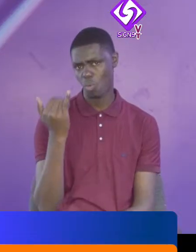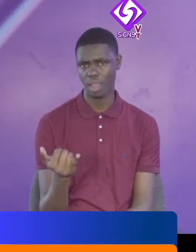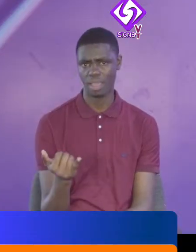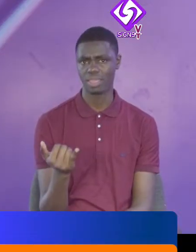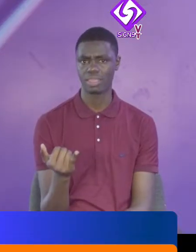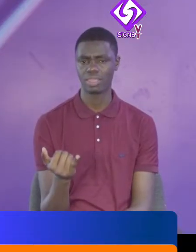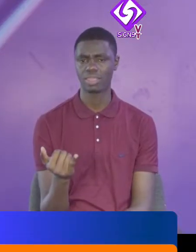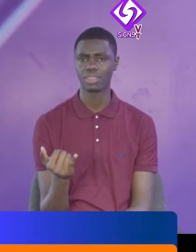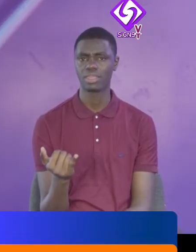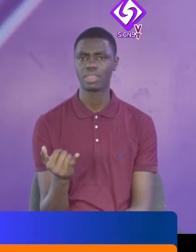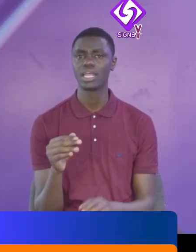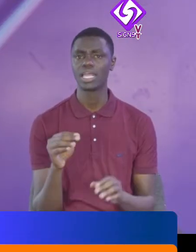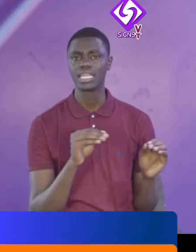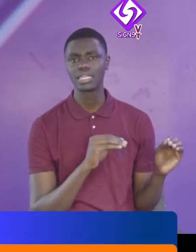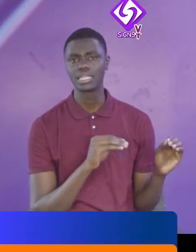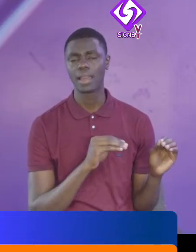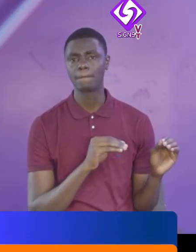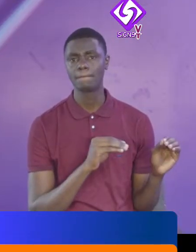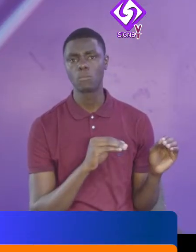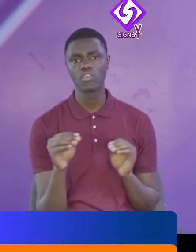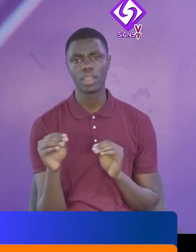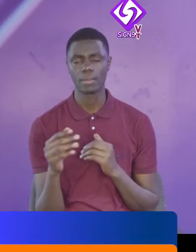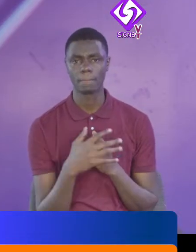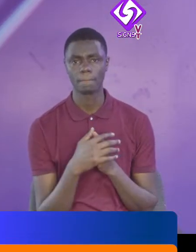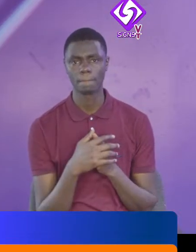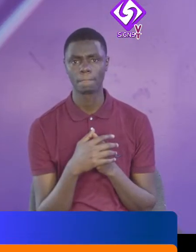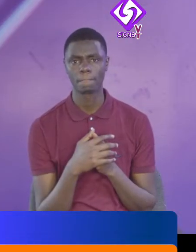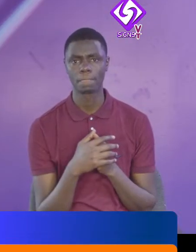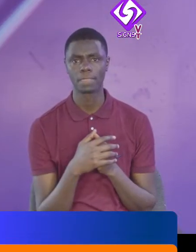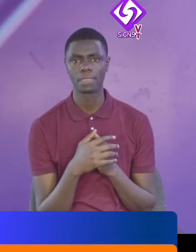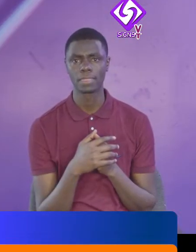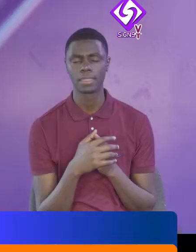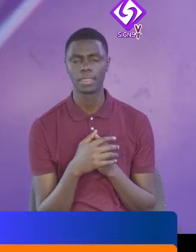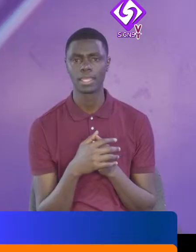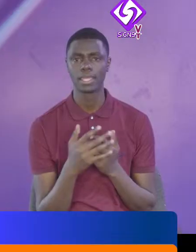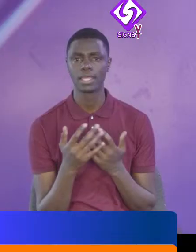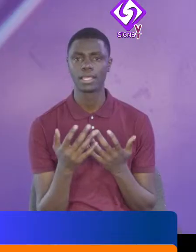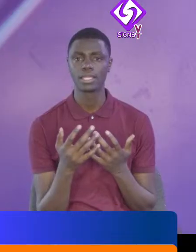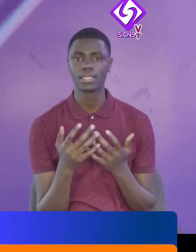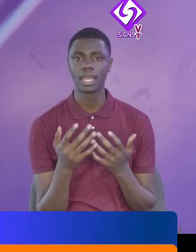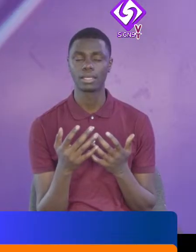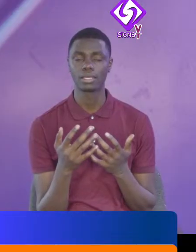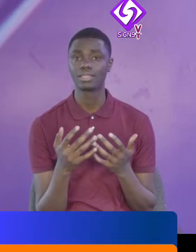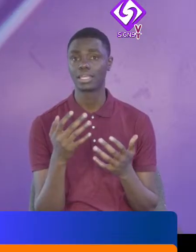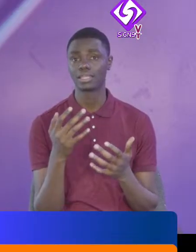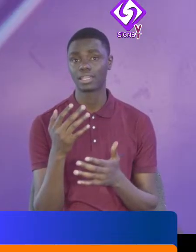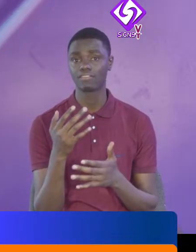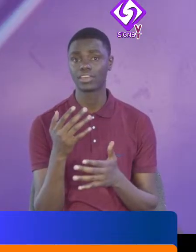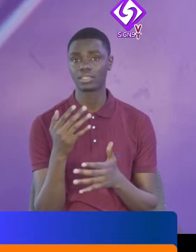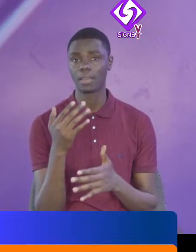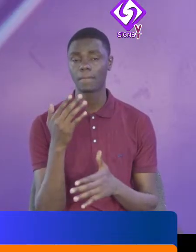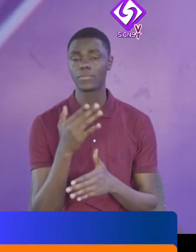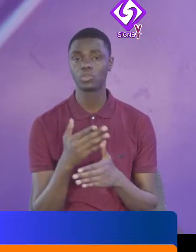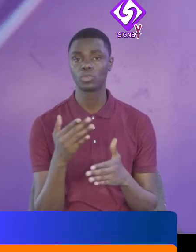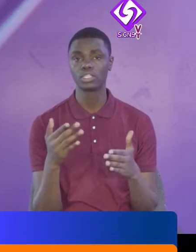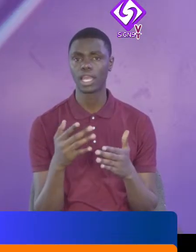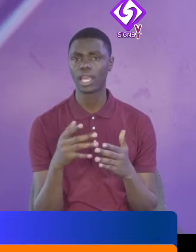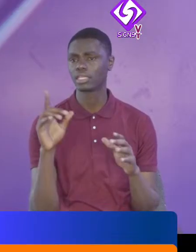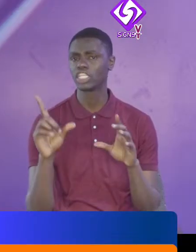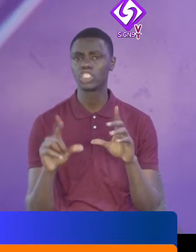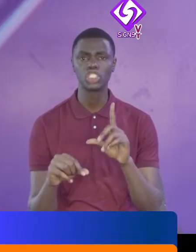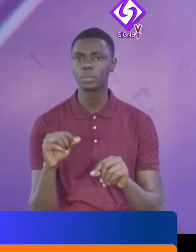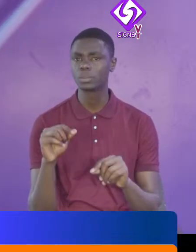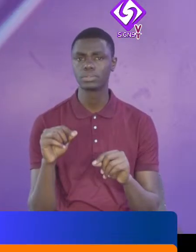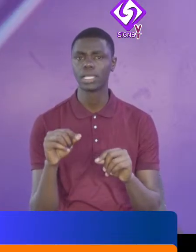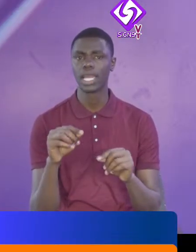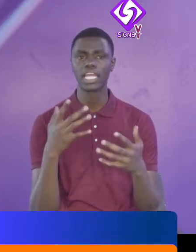now they are removing that whole, they are building them more affordably. Yes. Can persons with disabilities afford them, and how can they be a